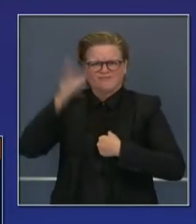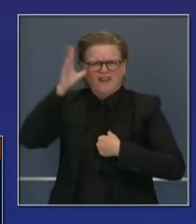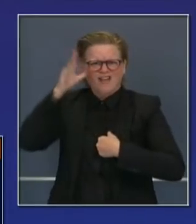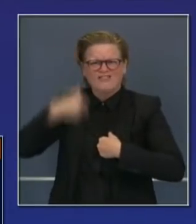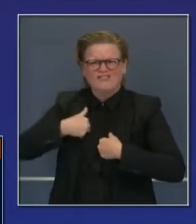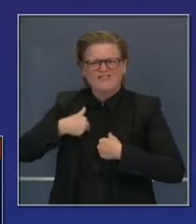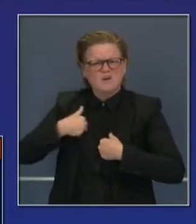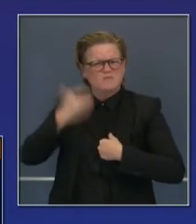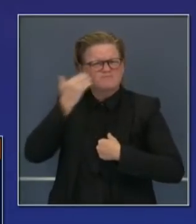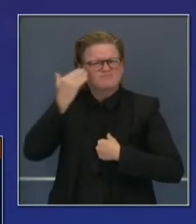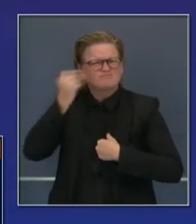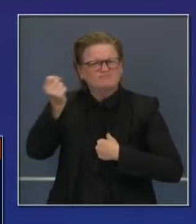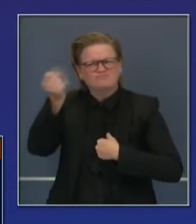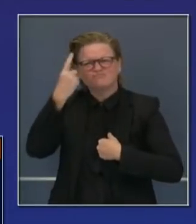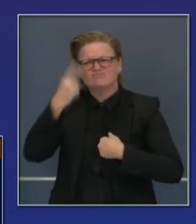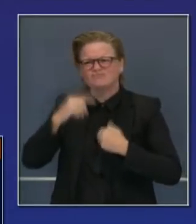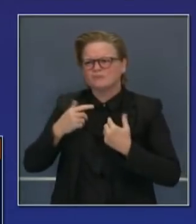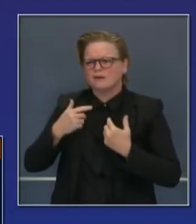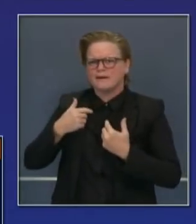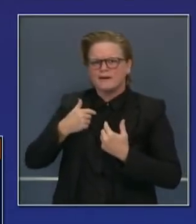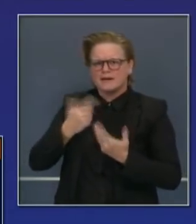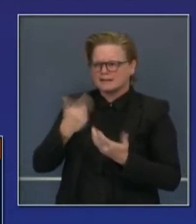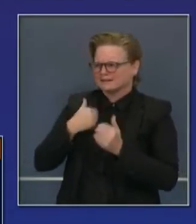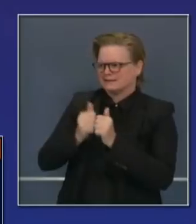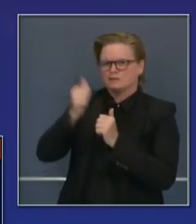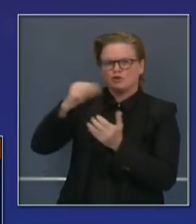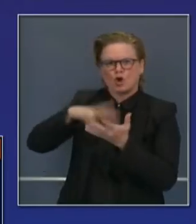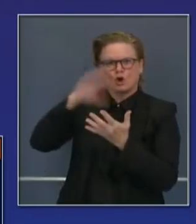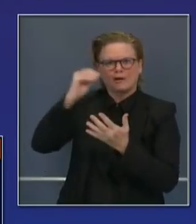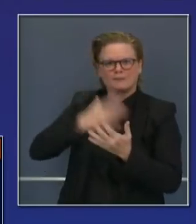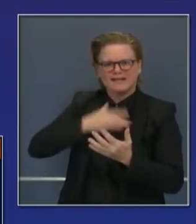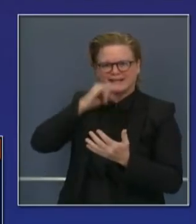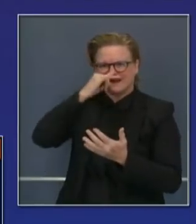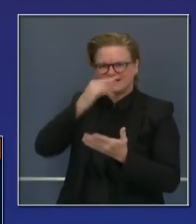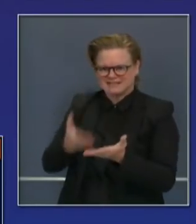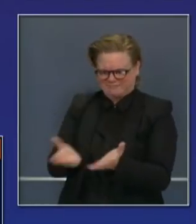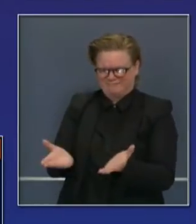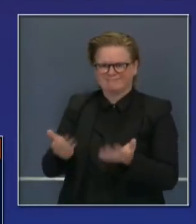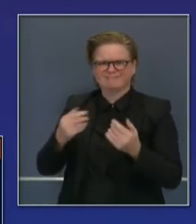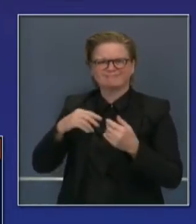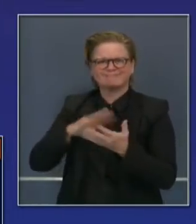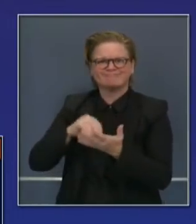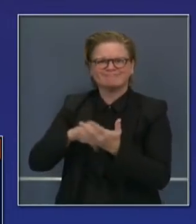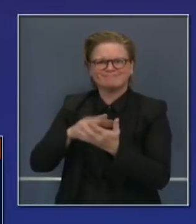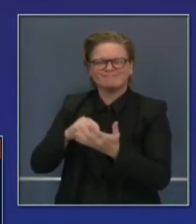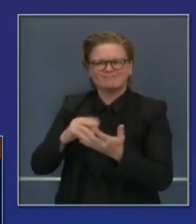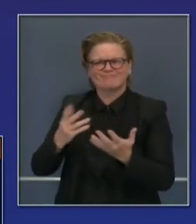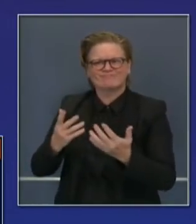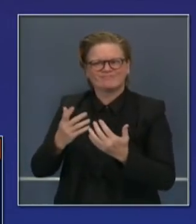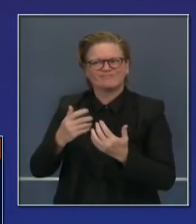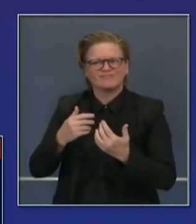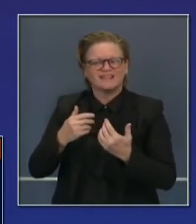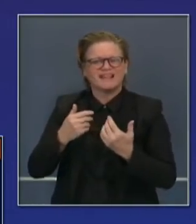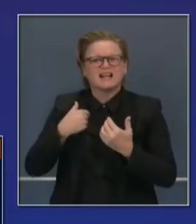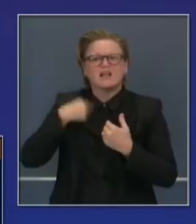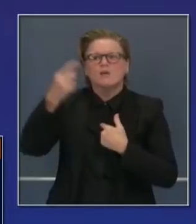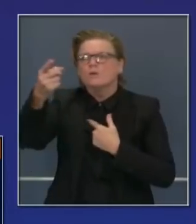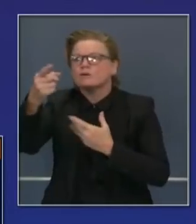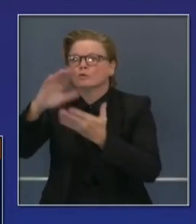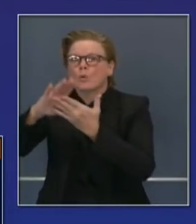are doing distance learning because their school shut down, was shut for some time, opened very briefly, shut back